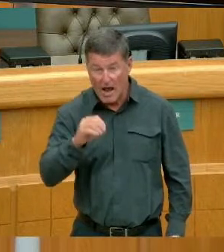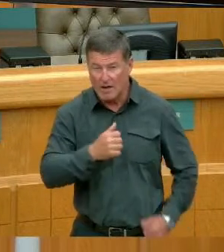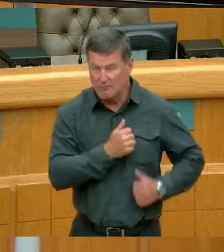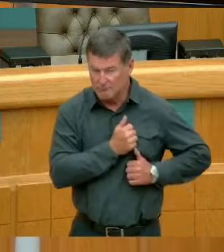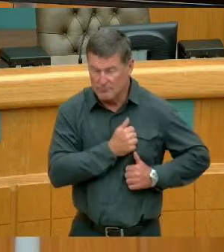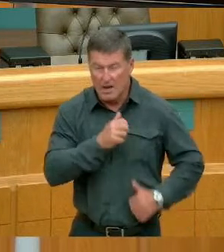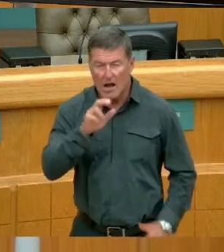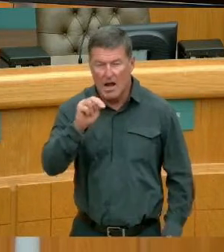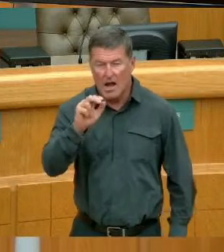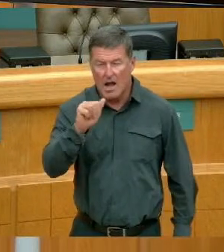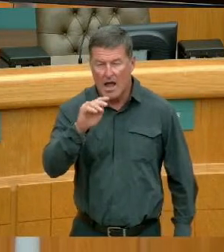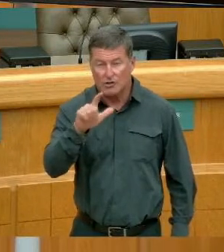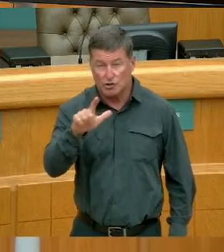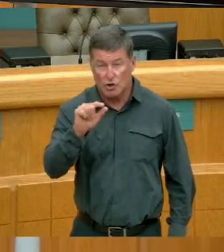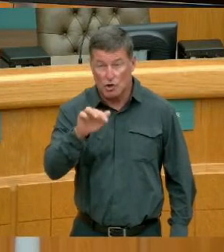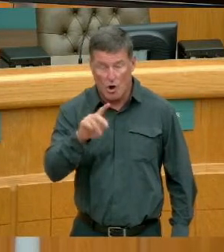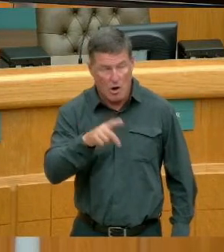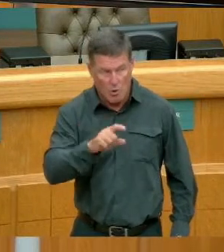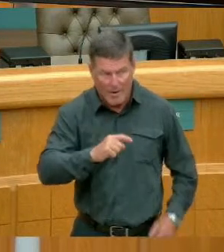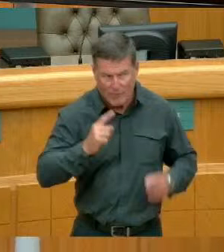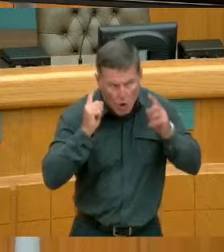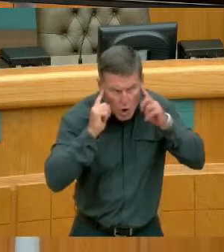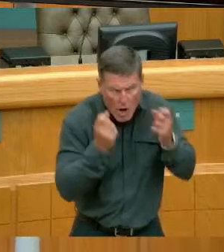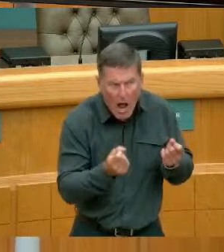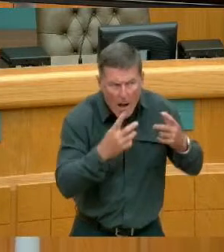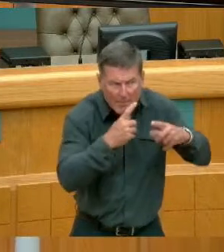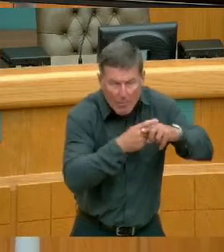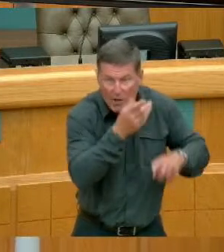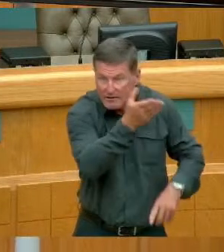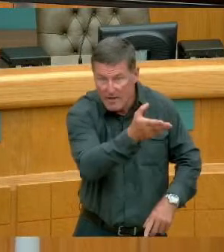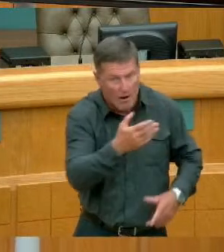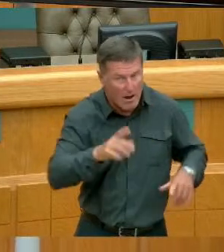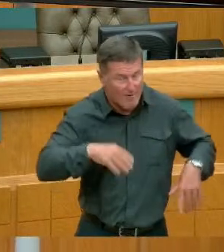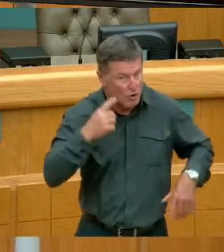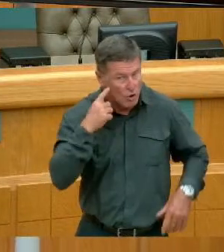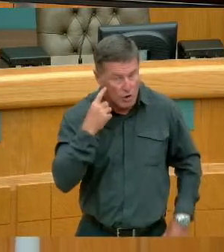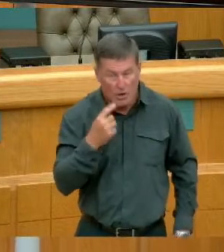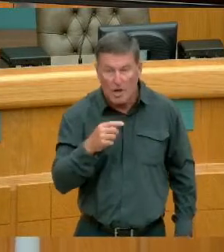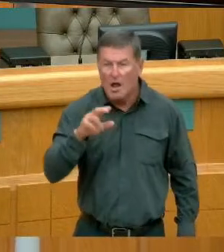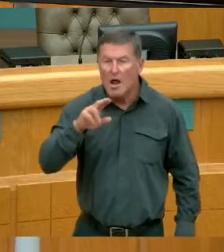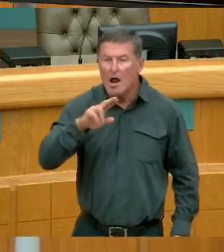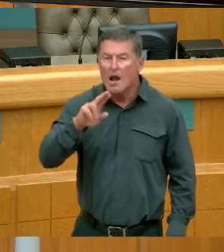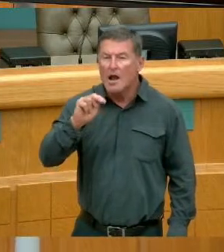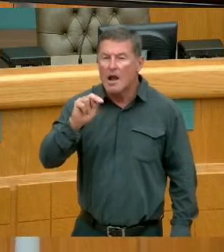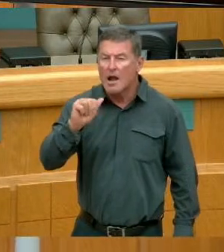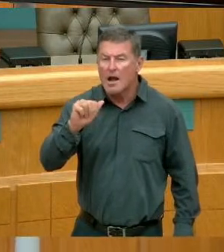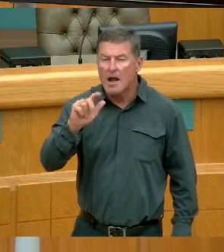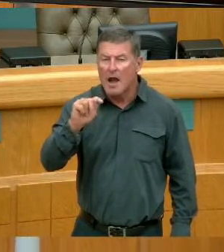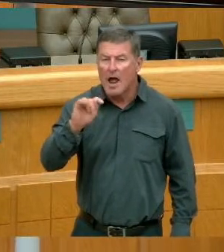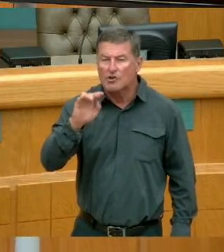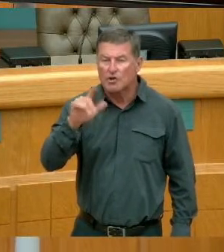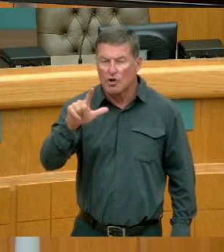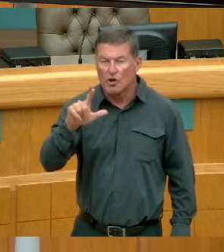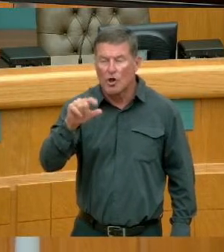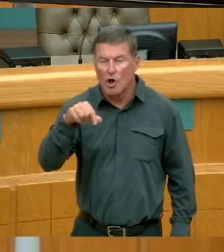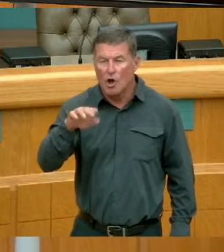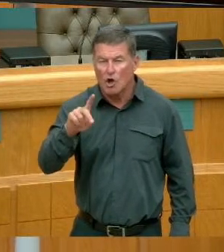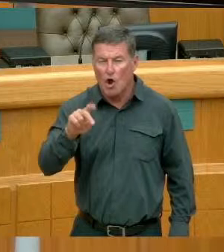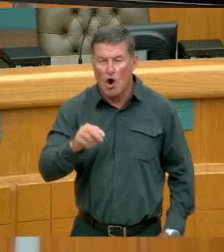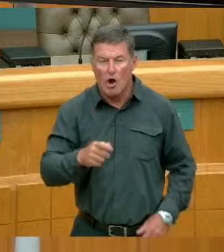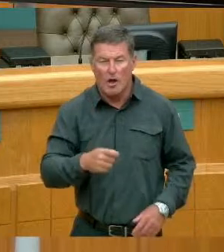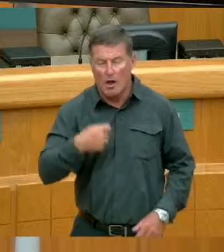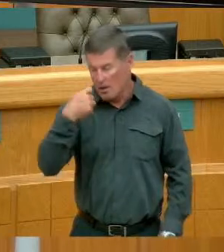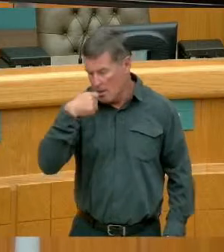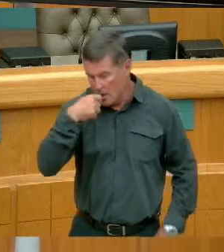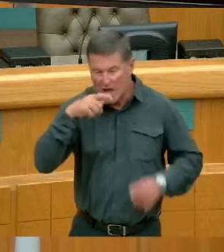test results are back yet, especially working with the National Guard. They use various tests, various labs, and it takes several days to get the